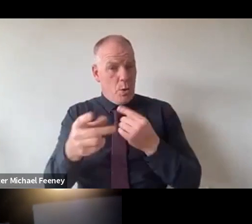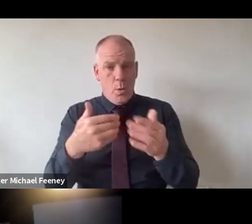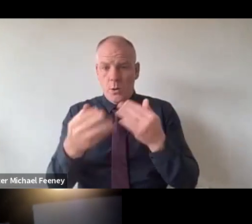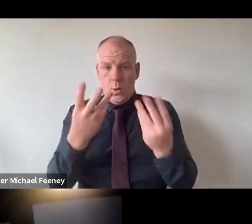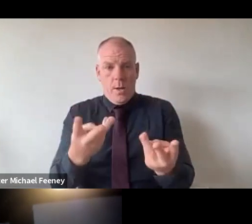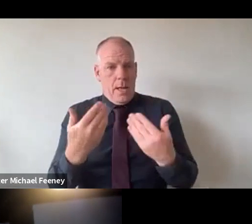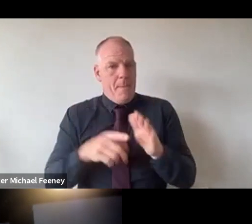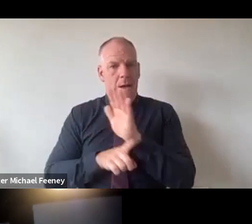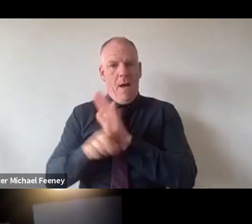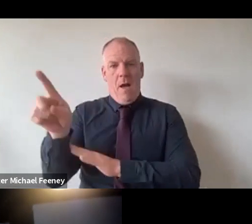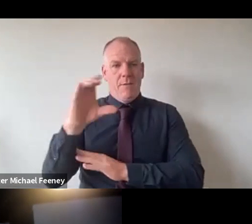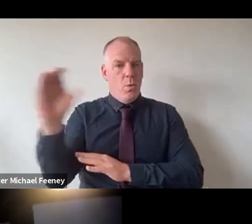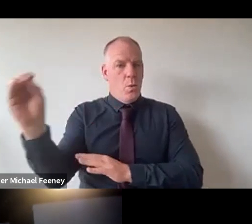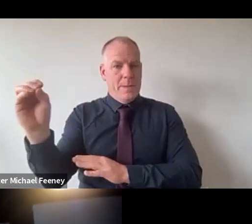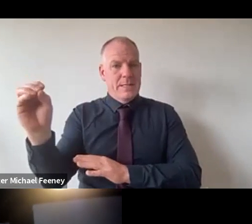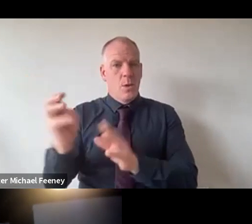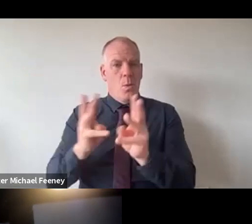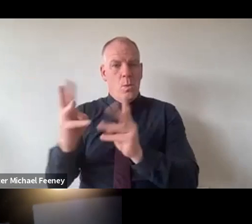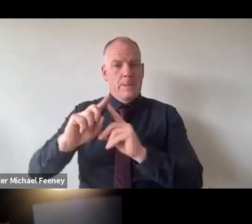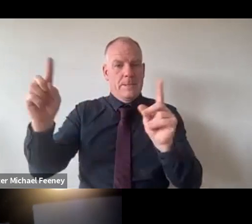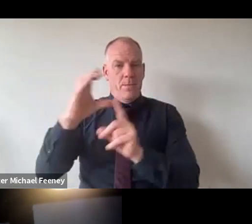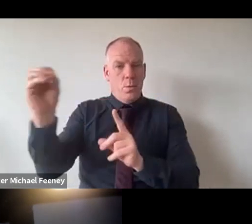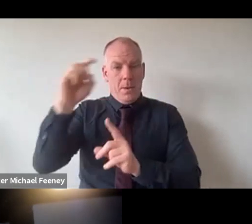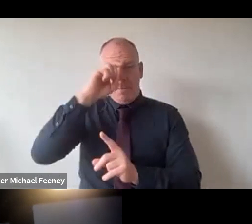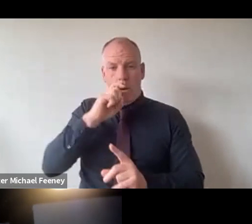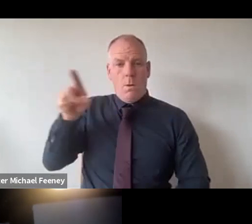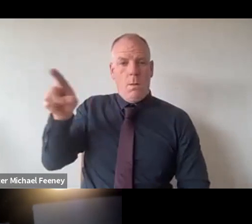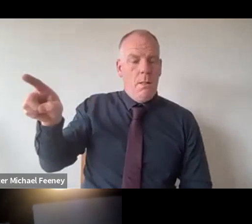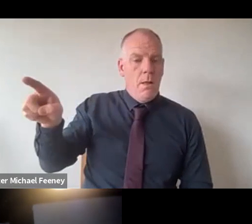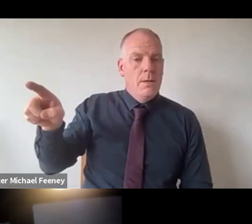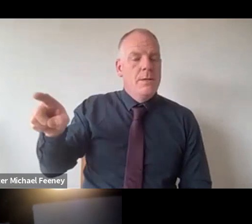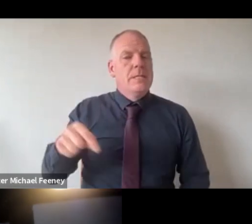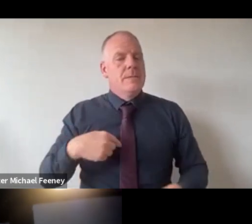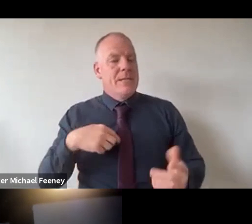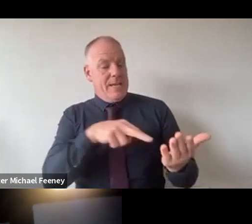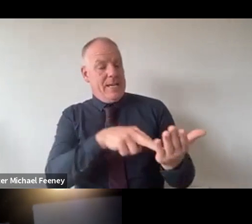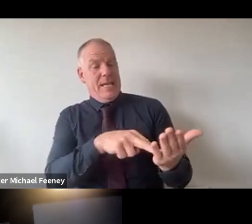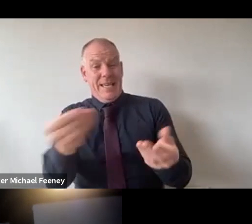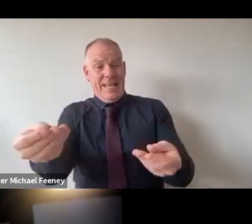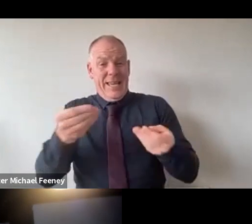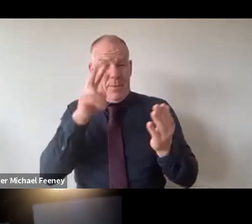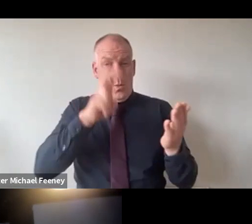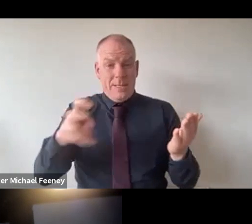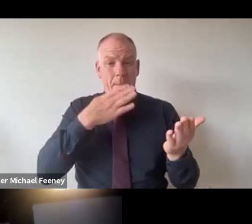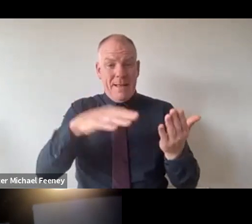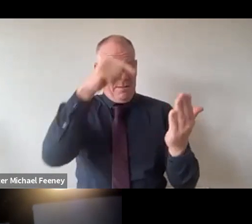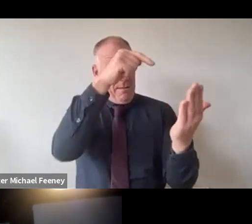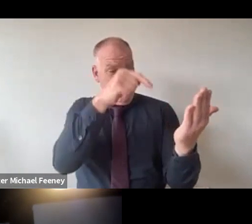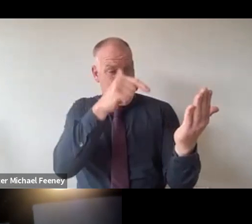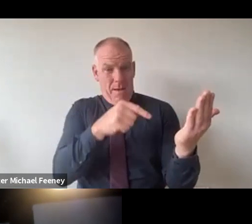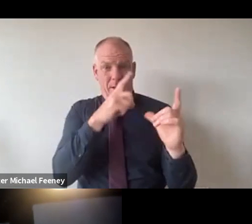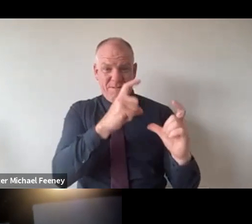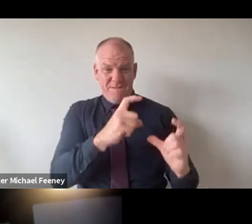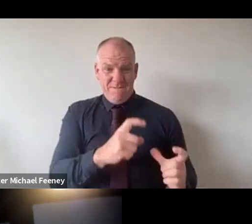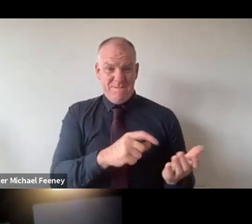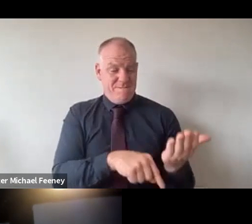I'm leaving the company and I'm going to work for a different company back in Portugal. So I had the correspondence, I had like the WhatsApp conversations, and